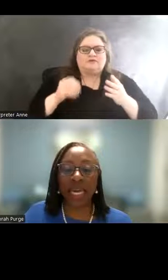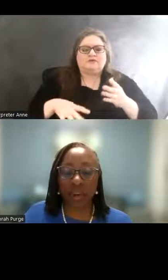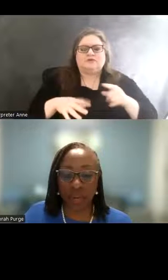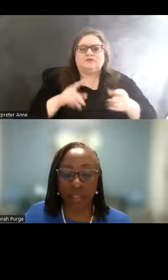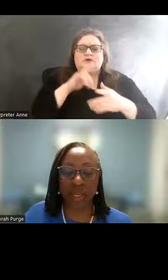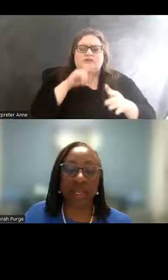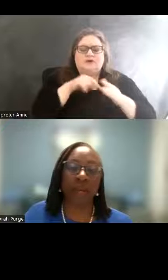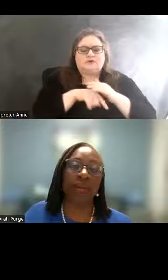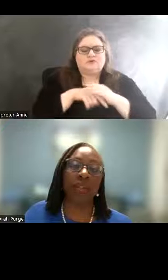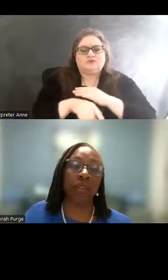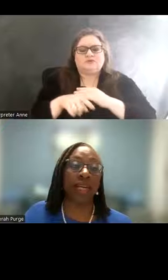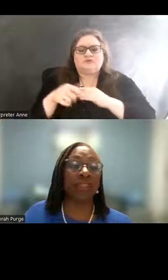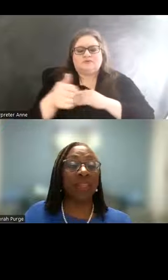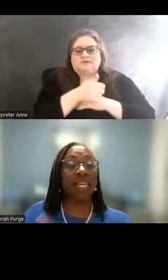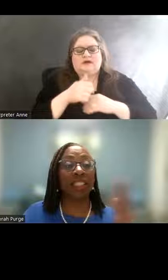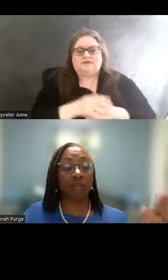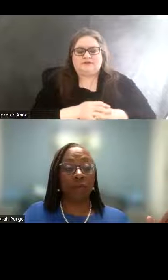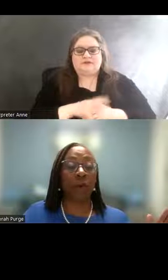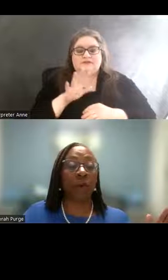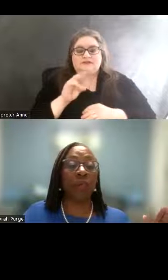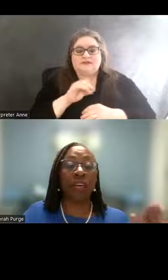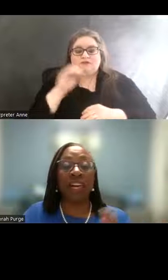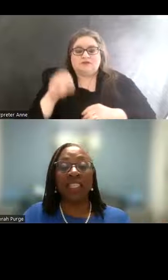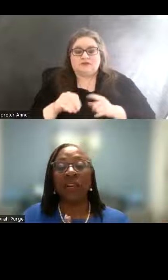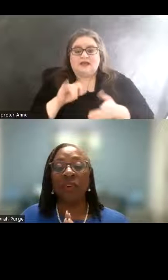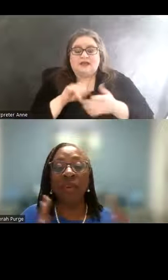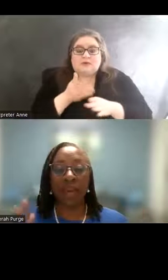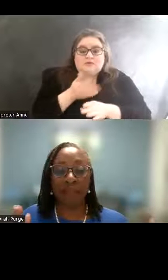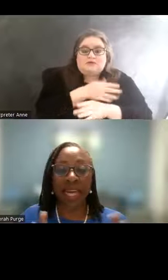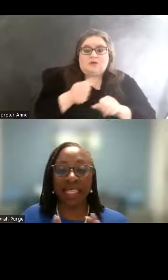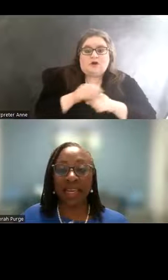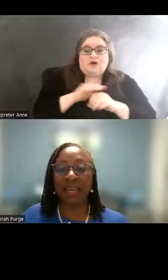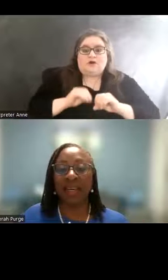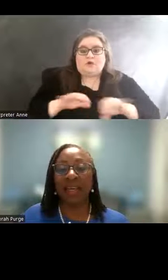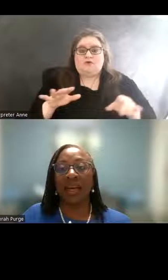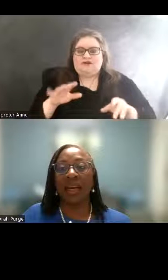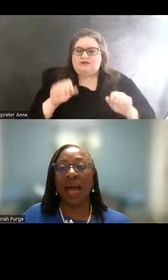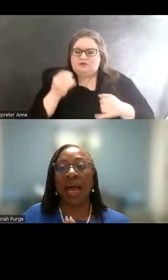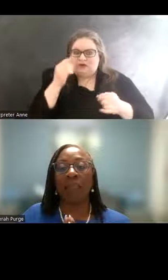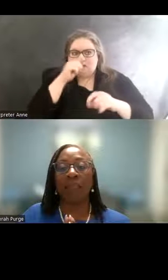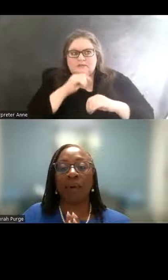57% increase in the rate of suicide. So this is before COVID. So if you can imagine,